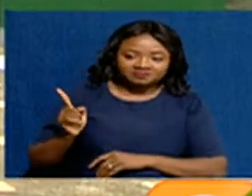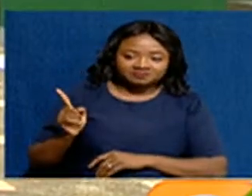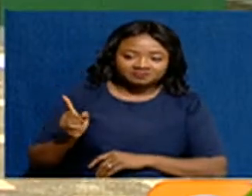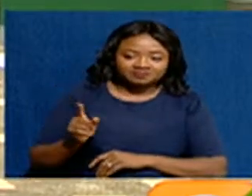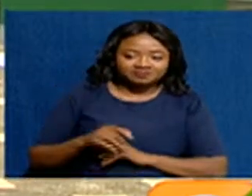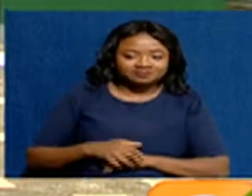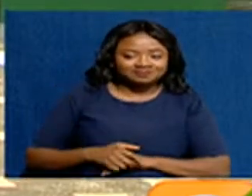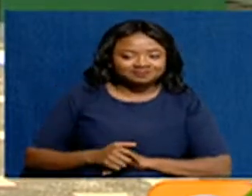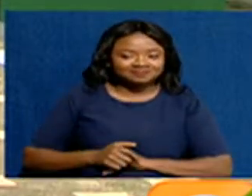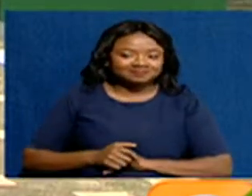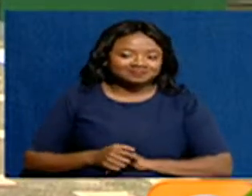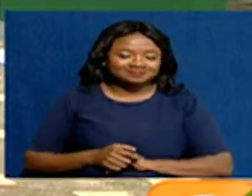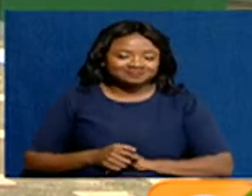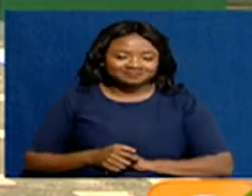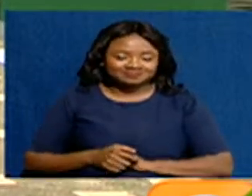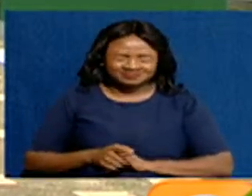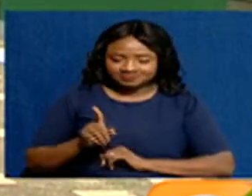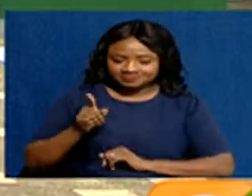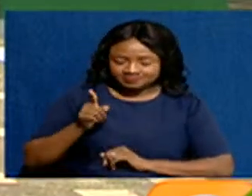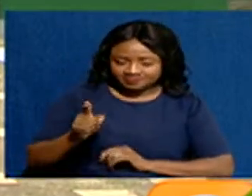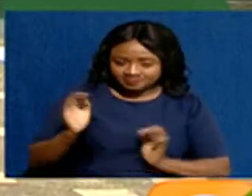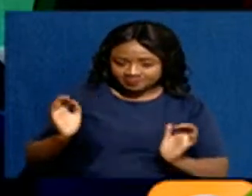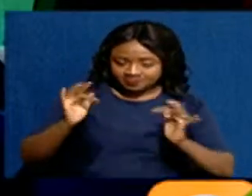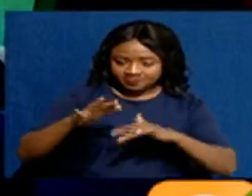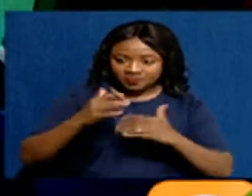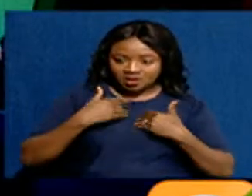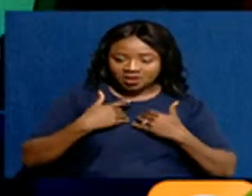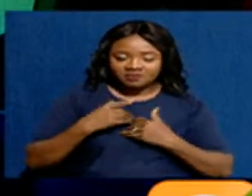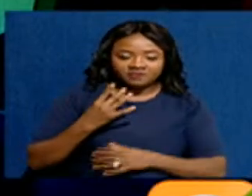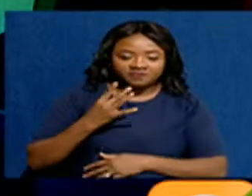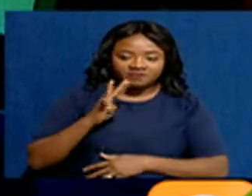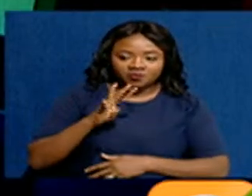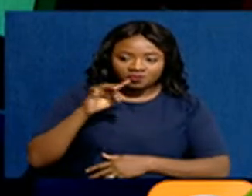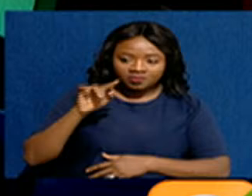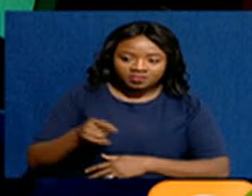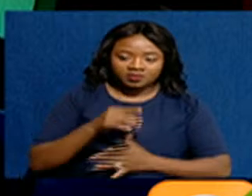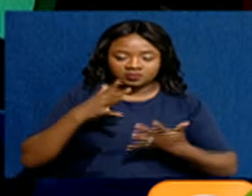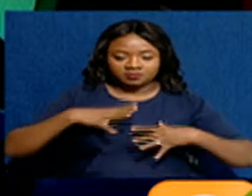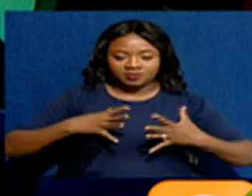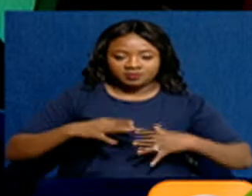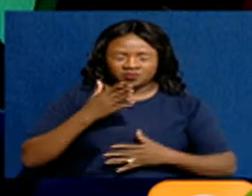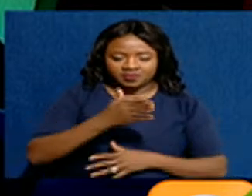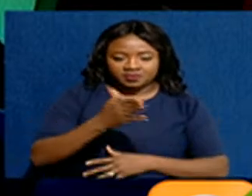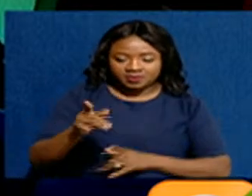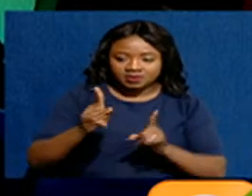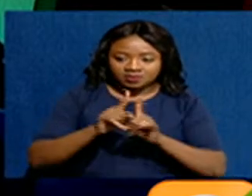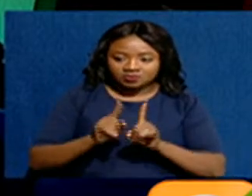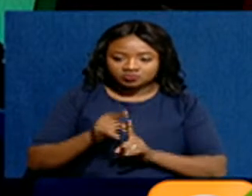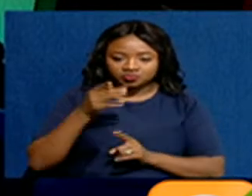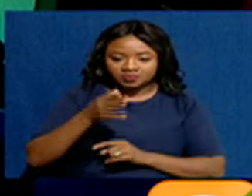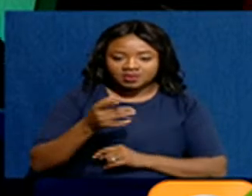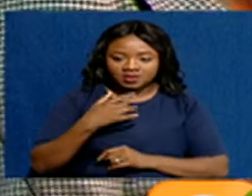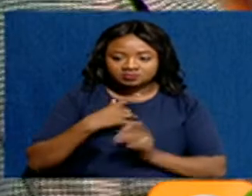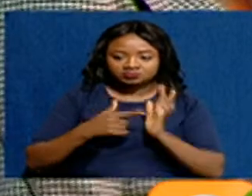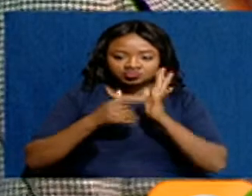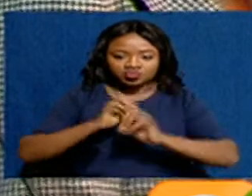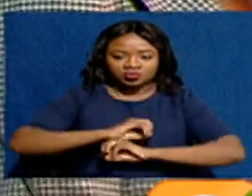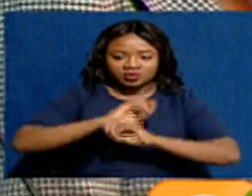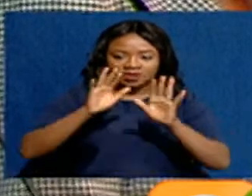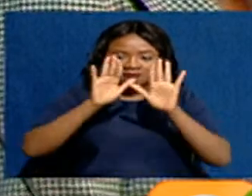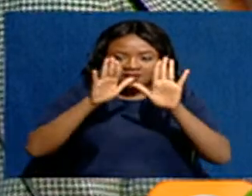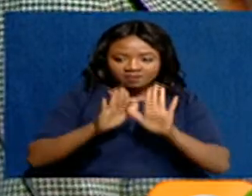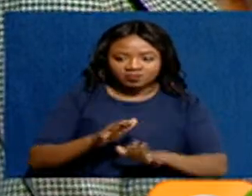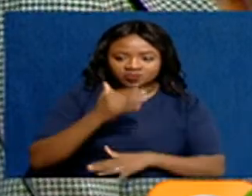Soil Health Summit. The event, which has drawn together over 4,000 participants, has brought to the fore the significance of